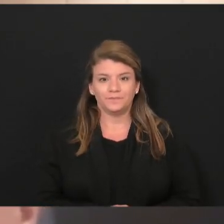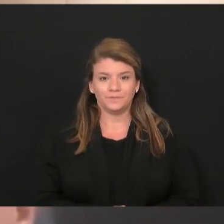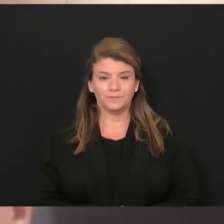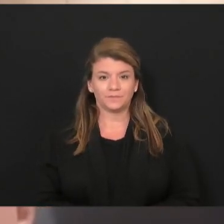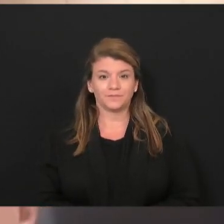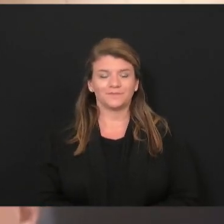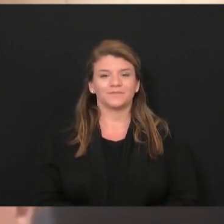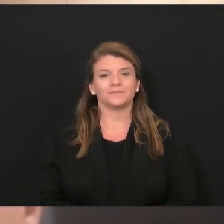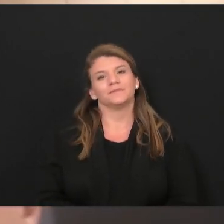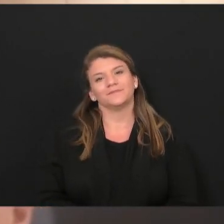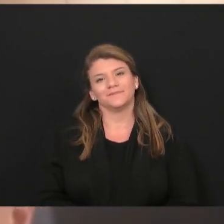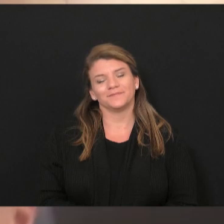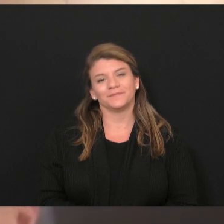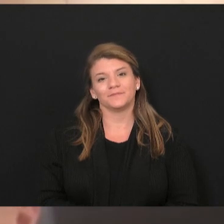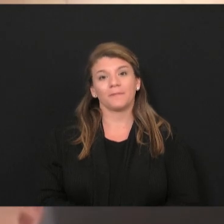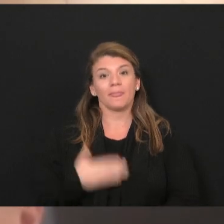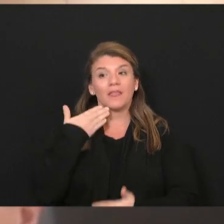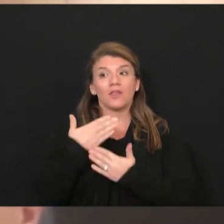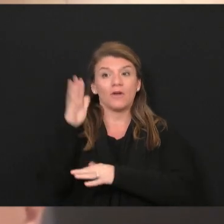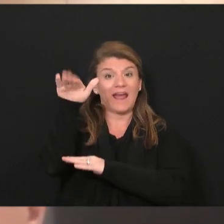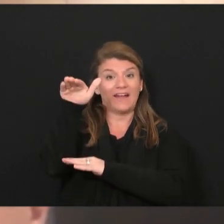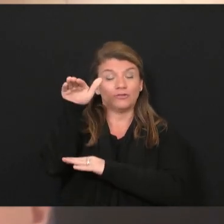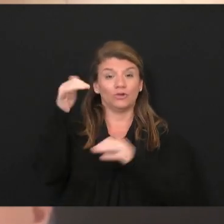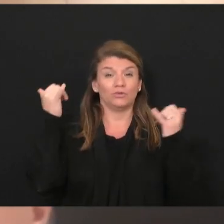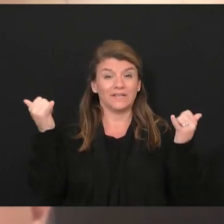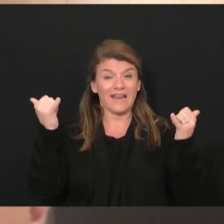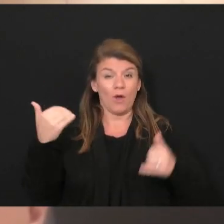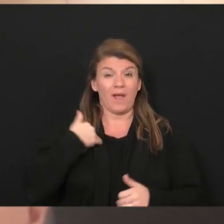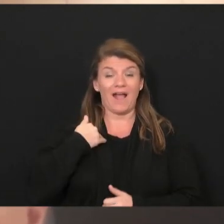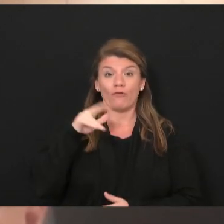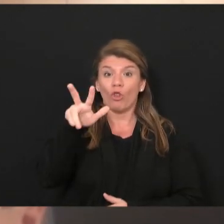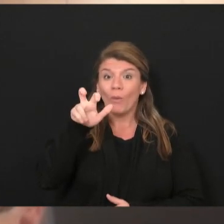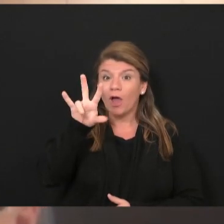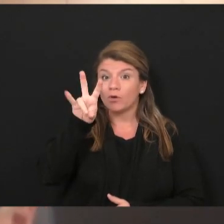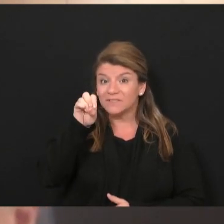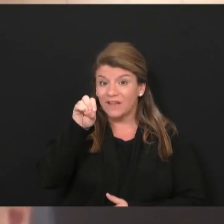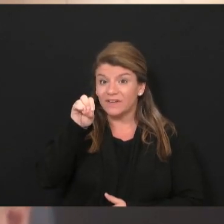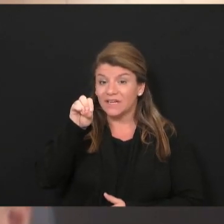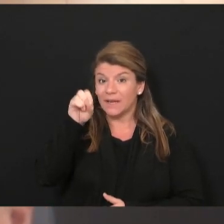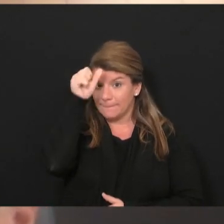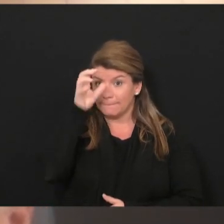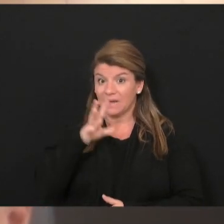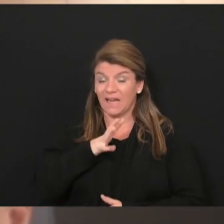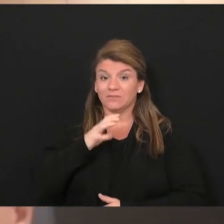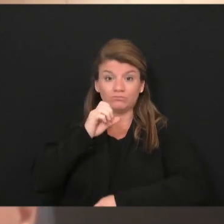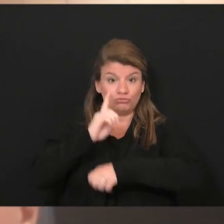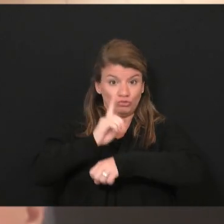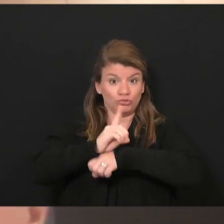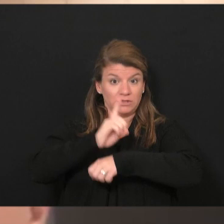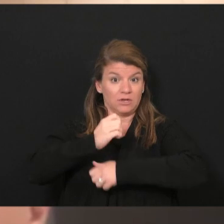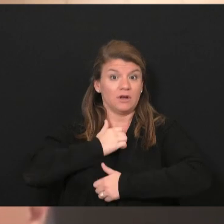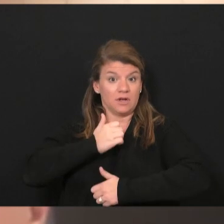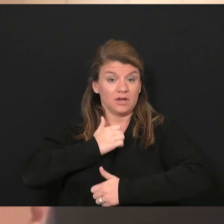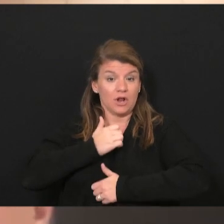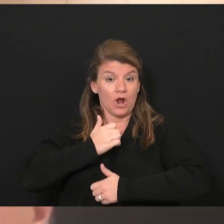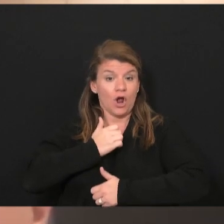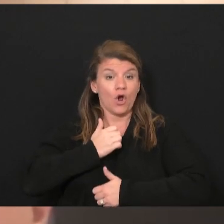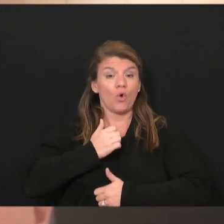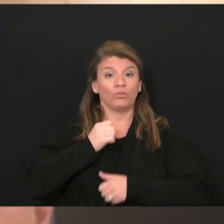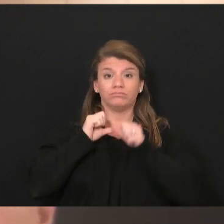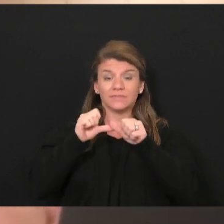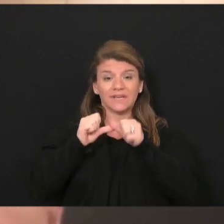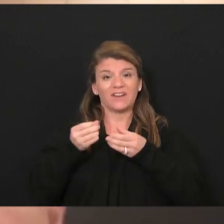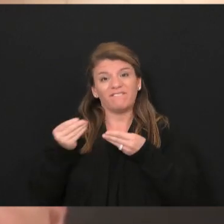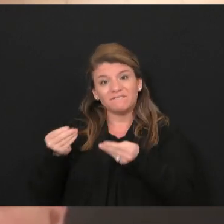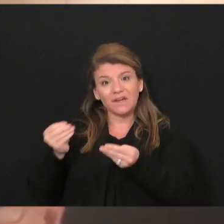Good afternoon. Today we have 370 guardsmen on duty. Our stabilization efforts for our feeding